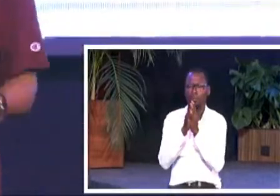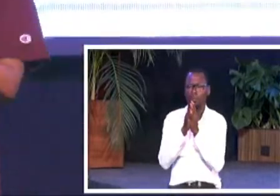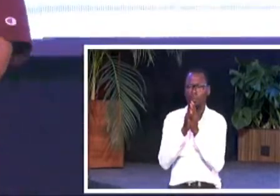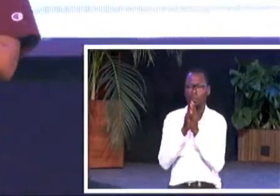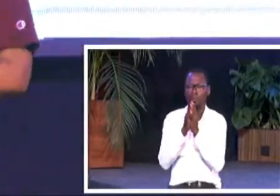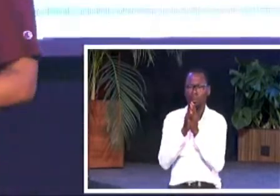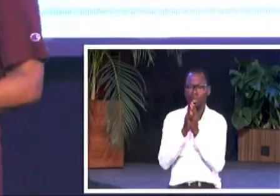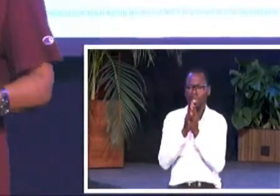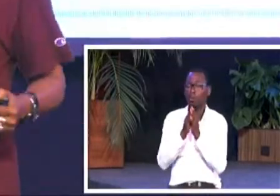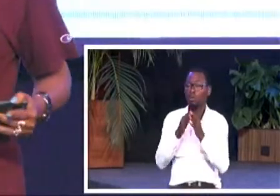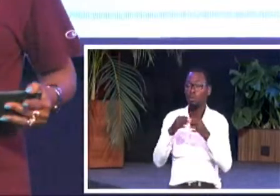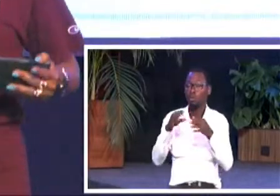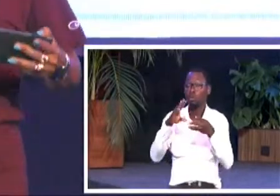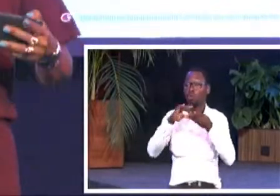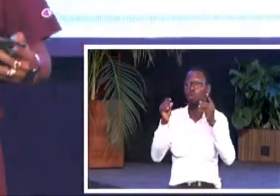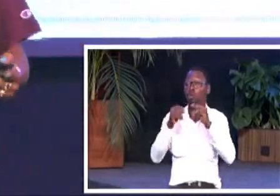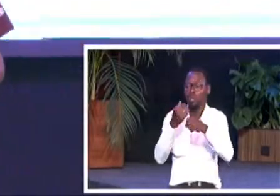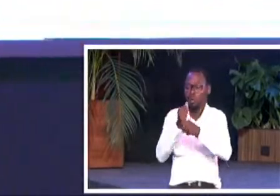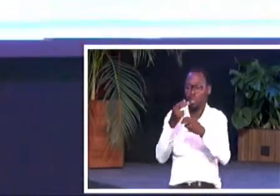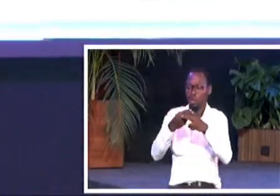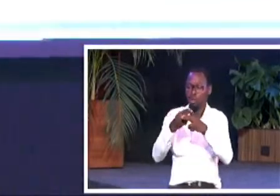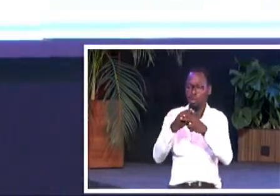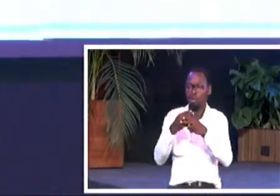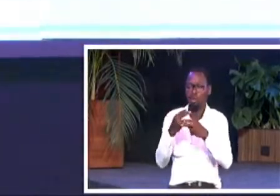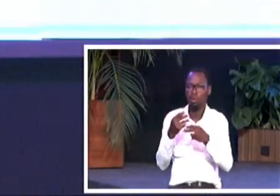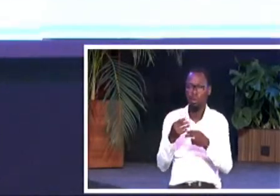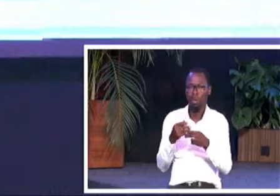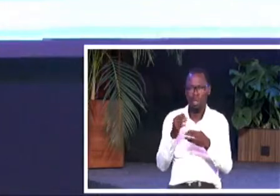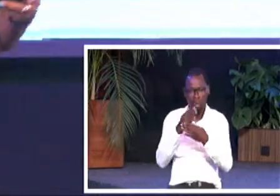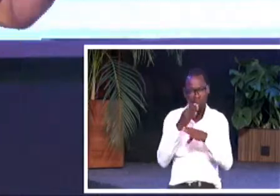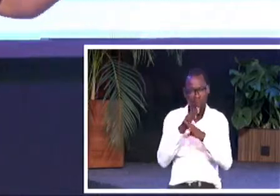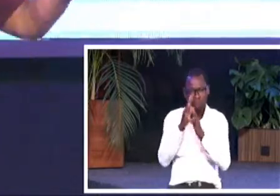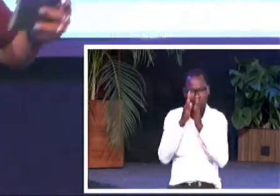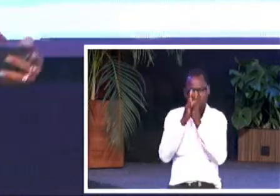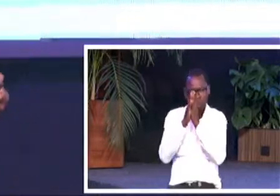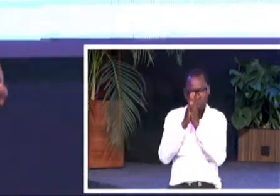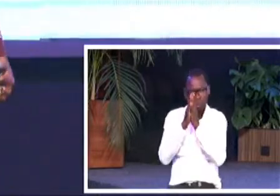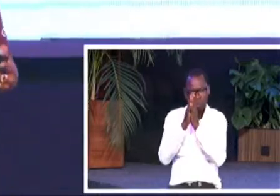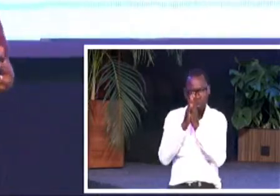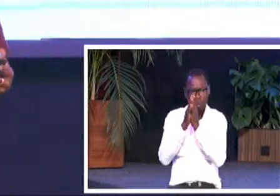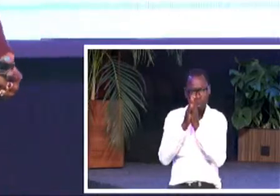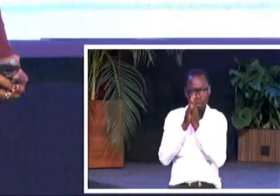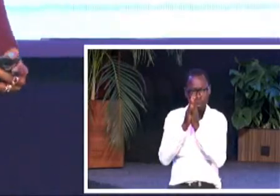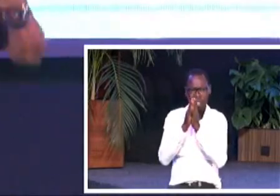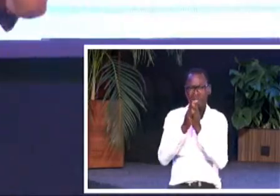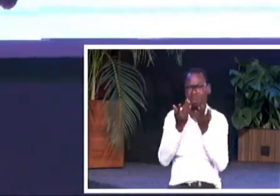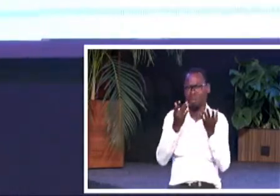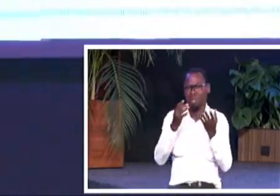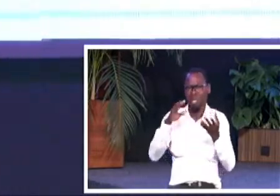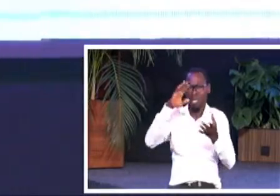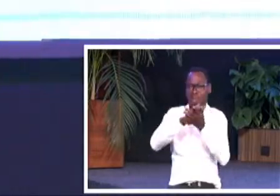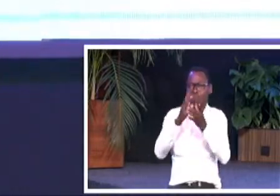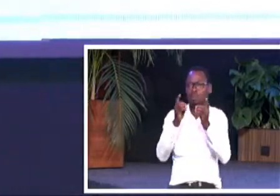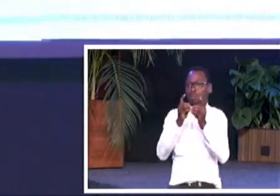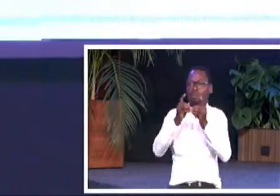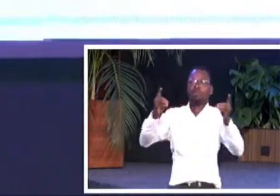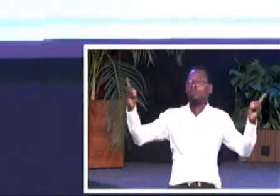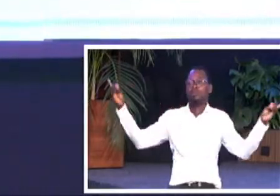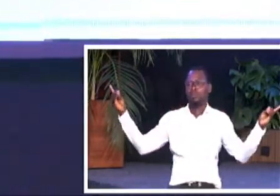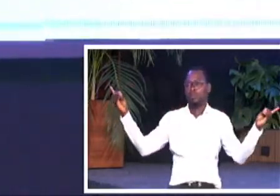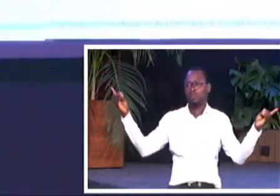the story short. Now, after that, I got divorced because I left my husband in the